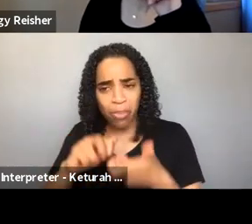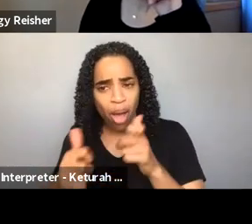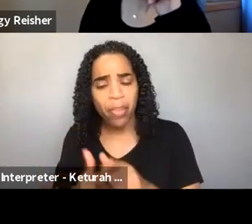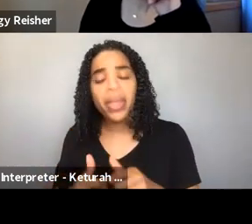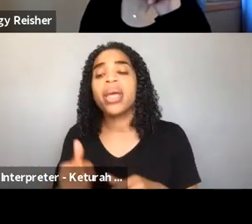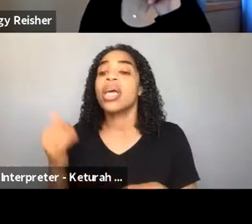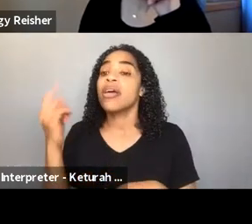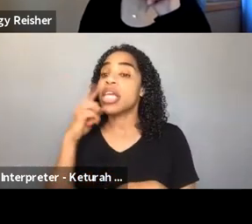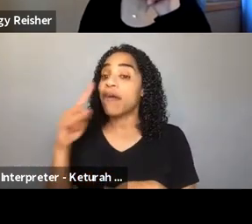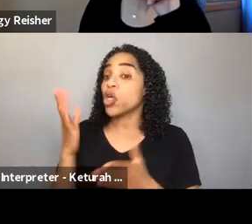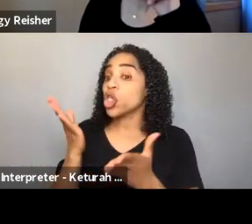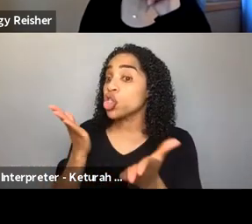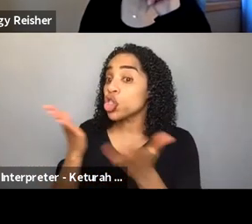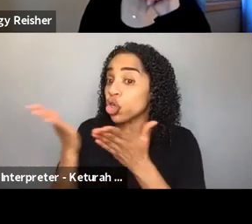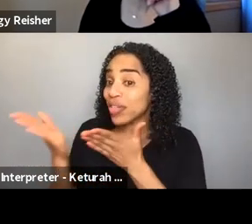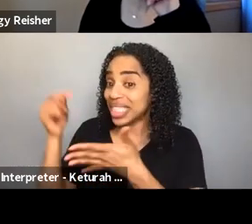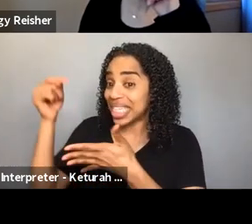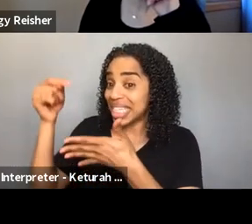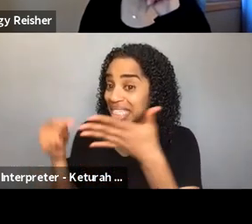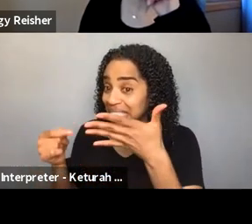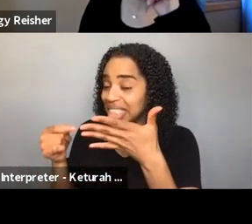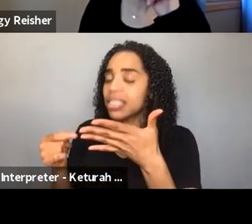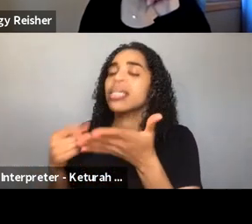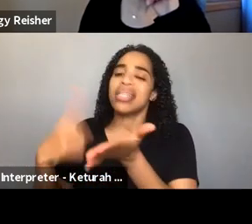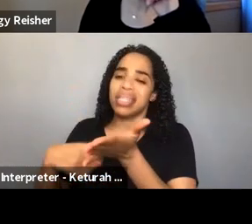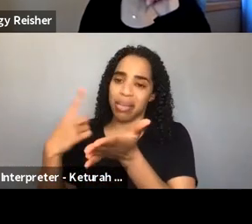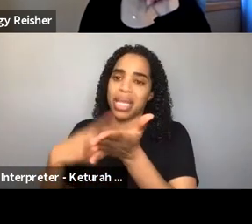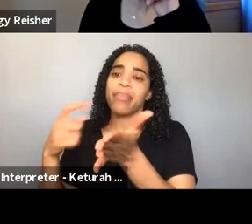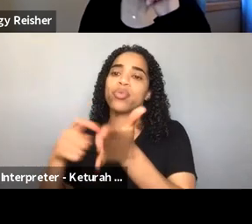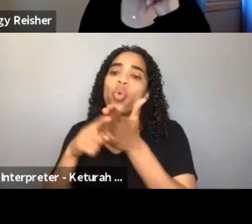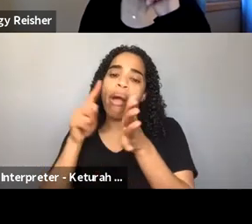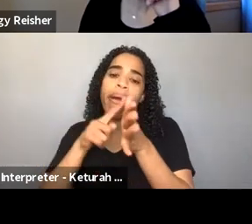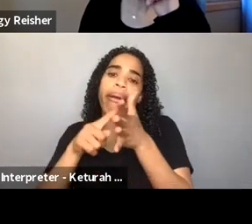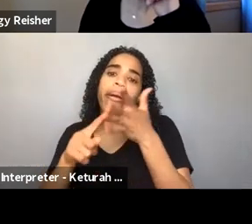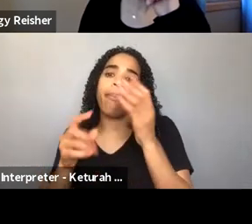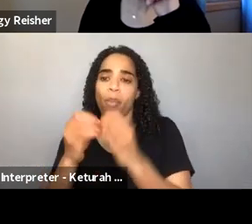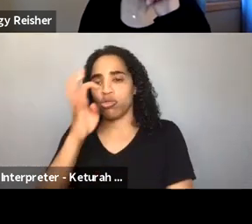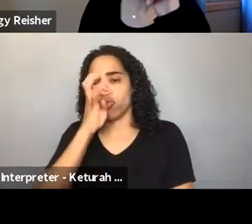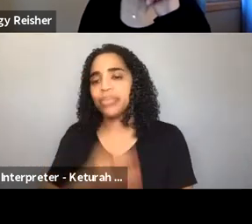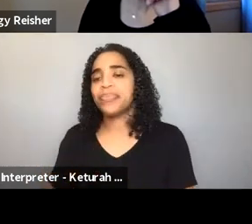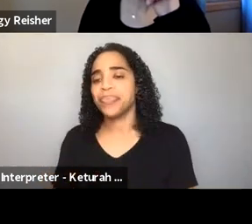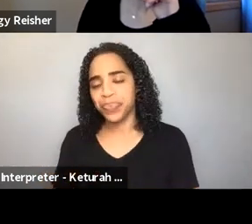though, those are the areas where we're going to sort out eligibility for services.